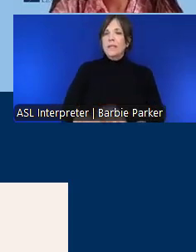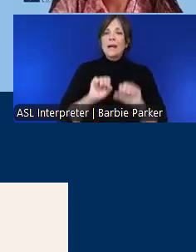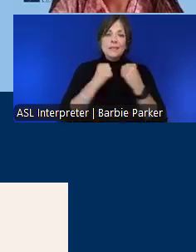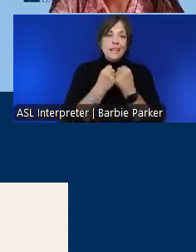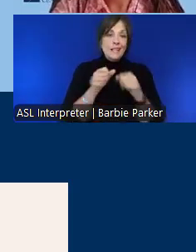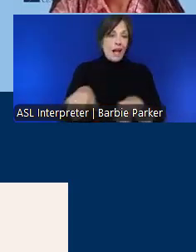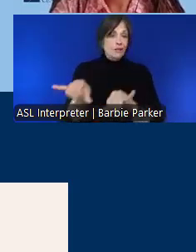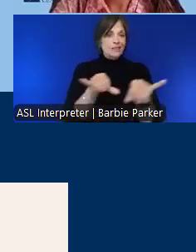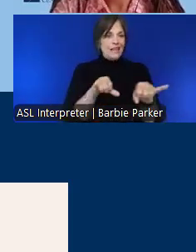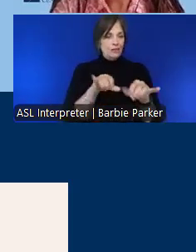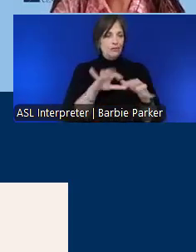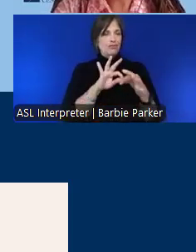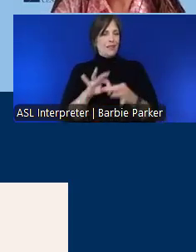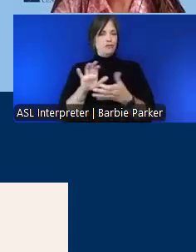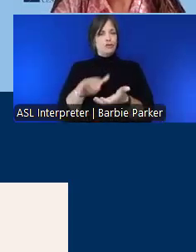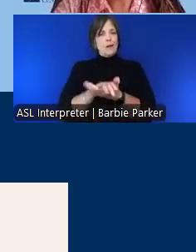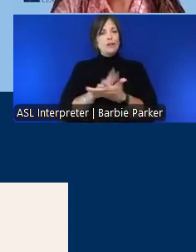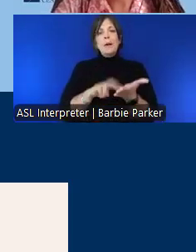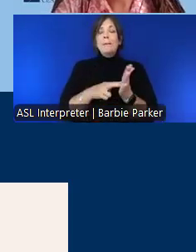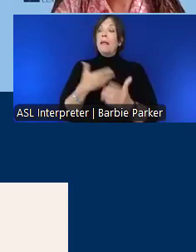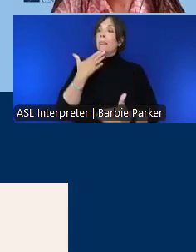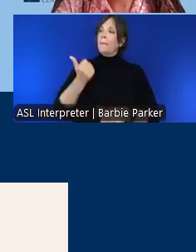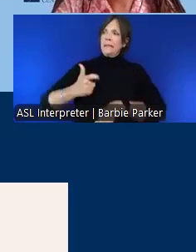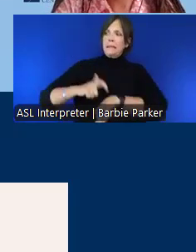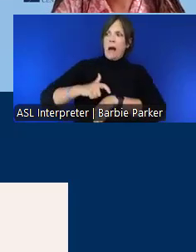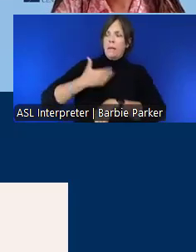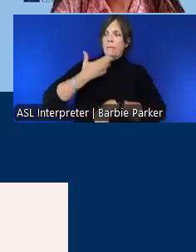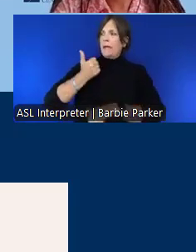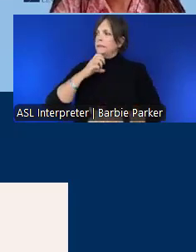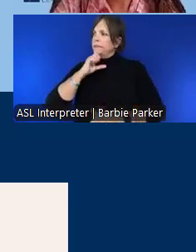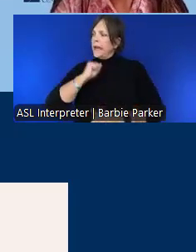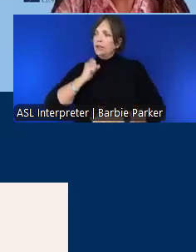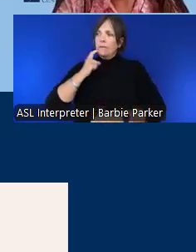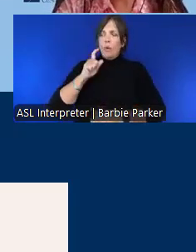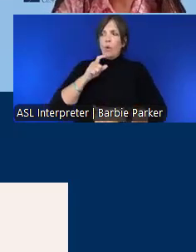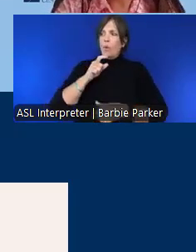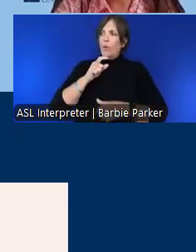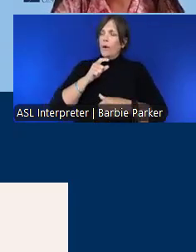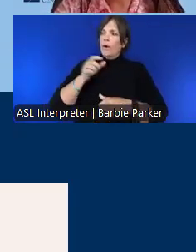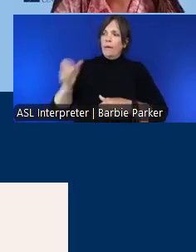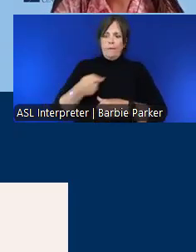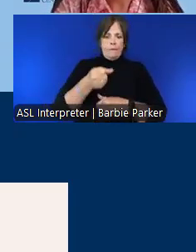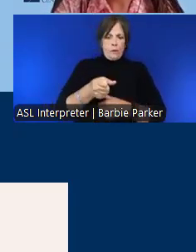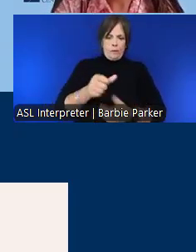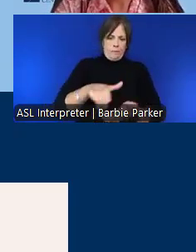meaning, you know, the best time or the best age for an individual to get married by and to who,